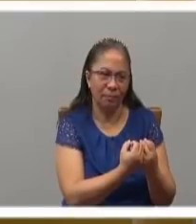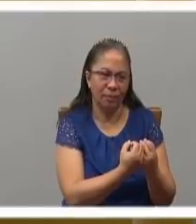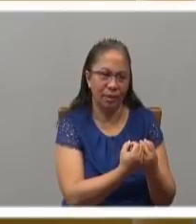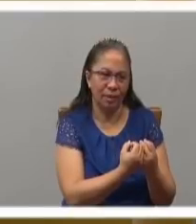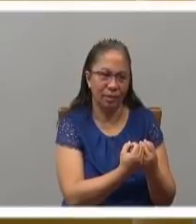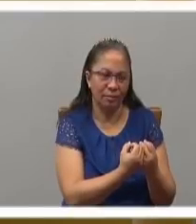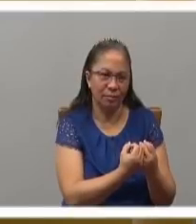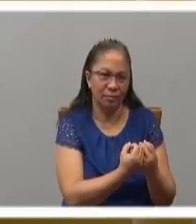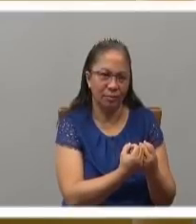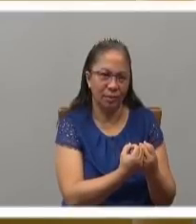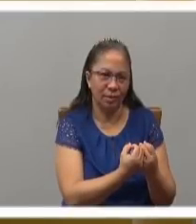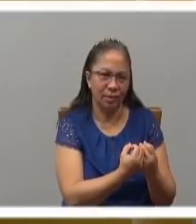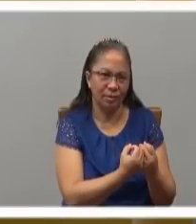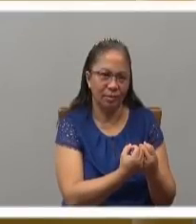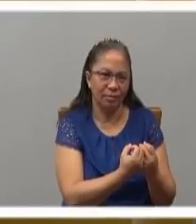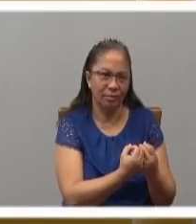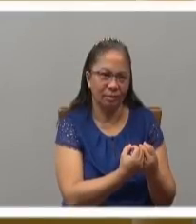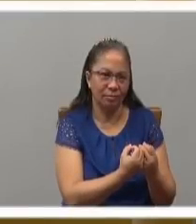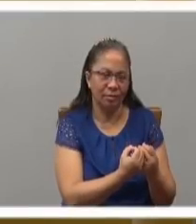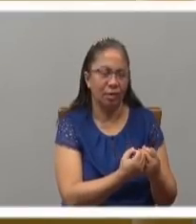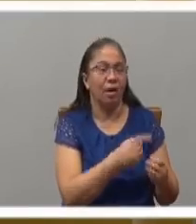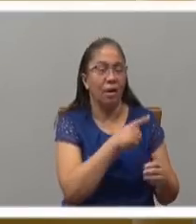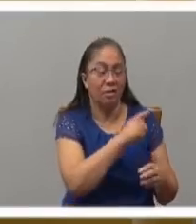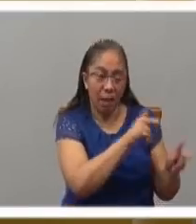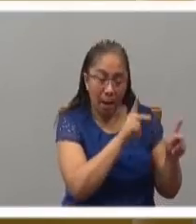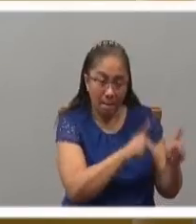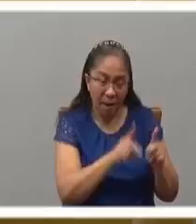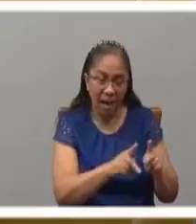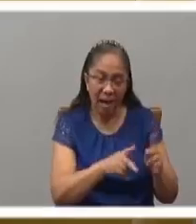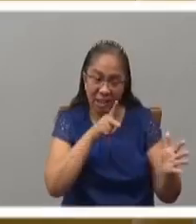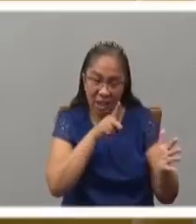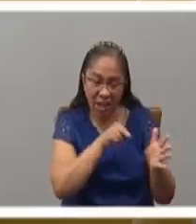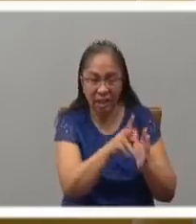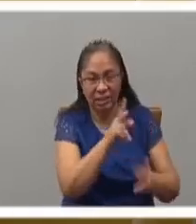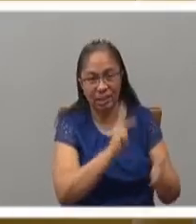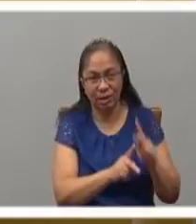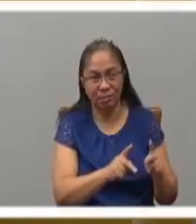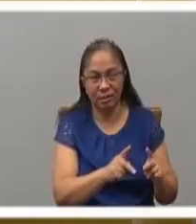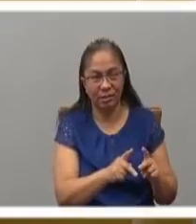intelligence personnel to organize the attack,